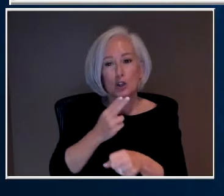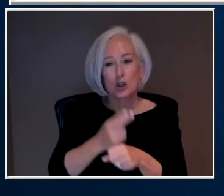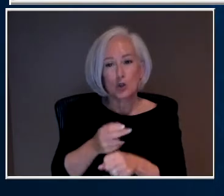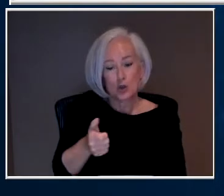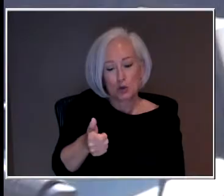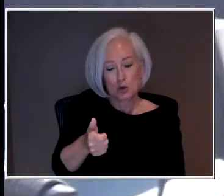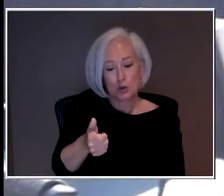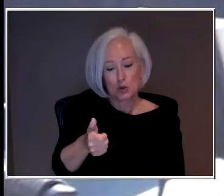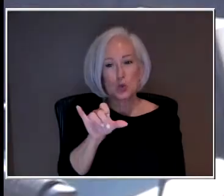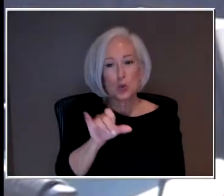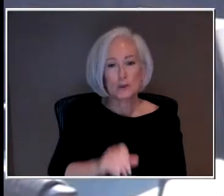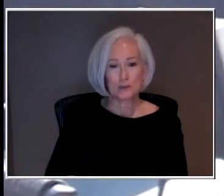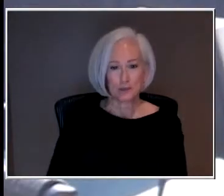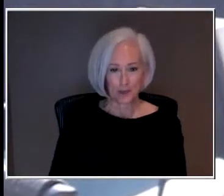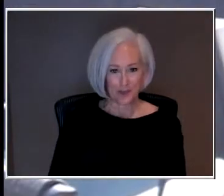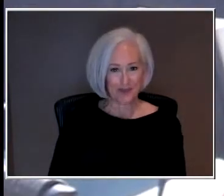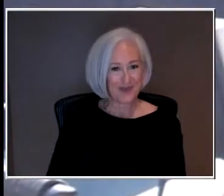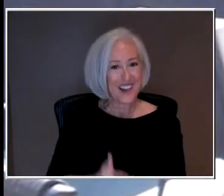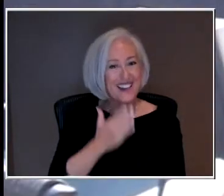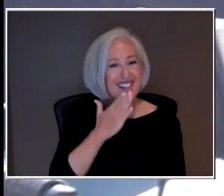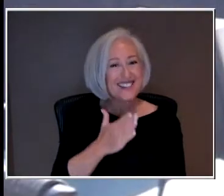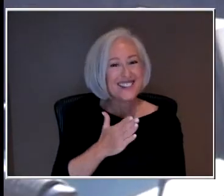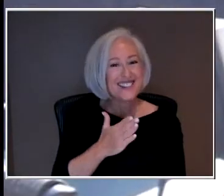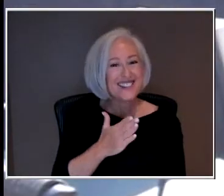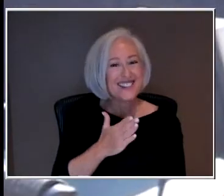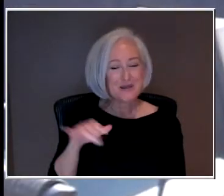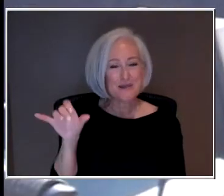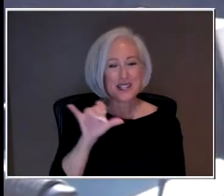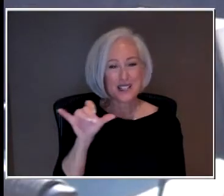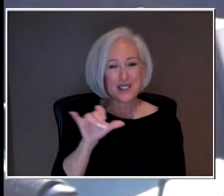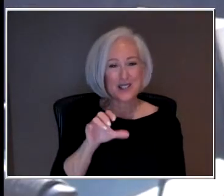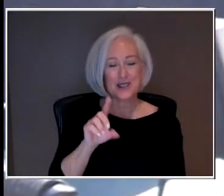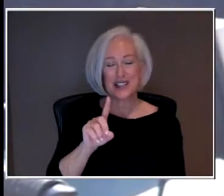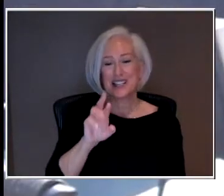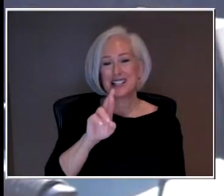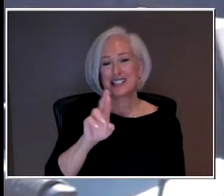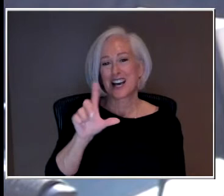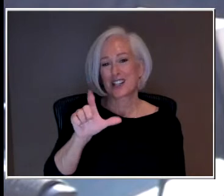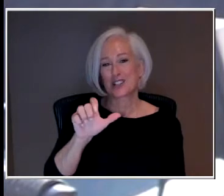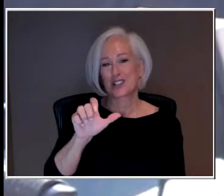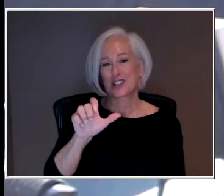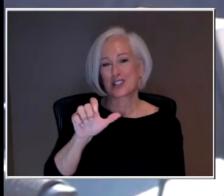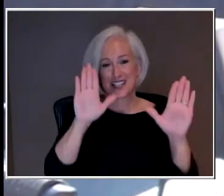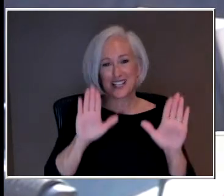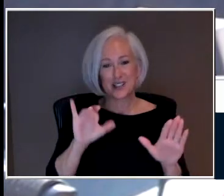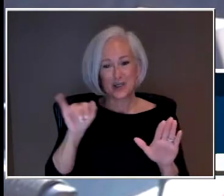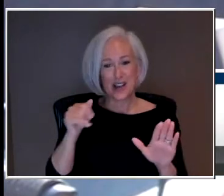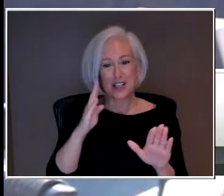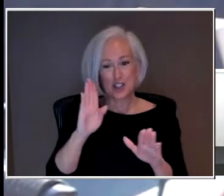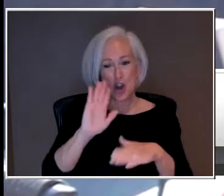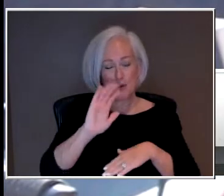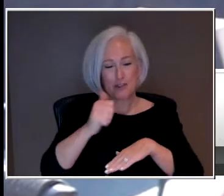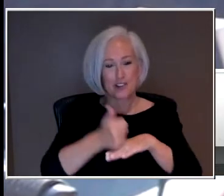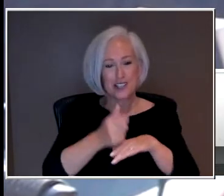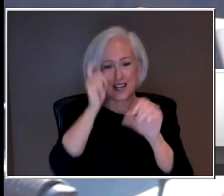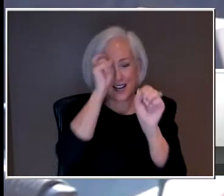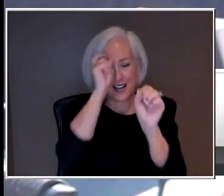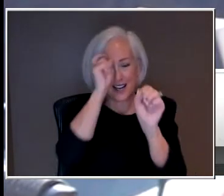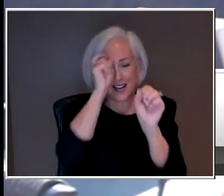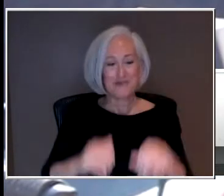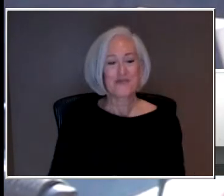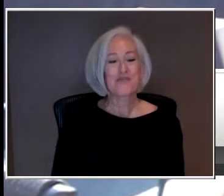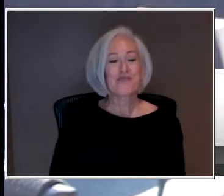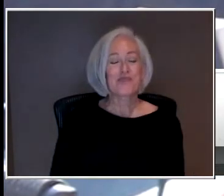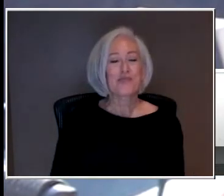Yeah, well, thanks for having me on as well. And I think Dr. Lamb did a wonderful job of kind of setting the stage. So Alexis,